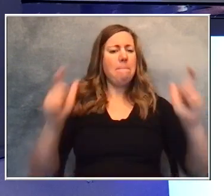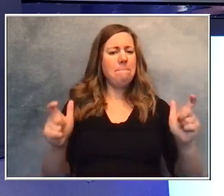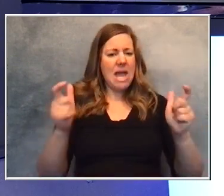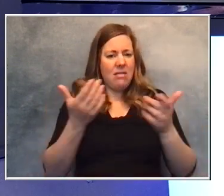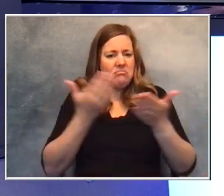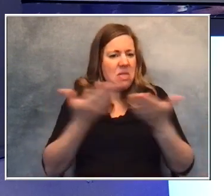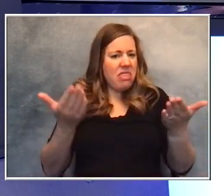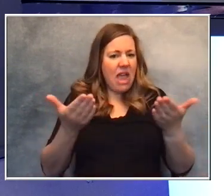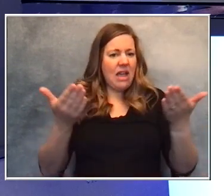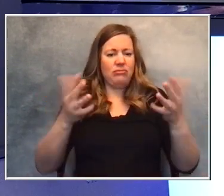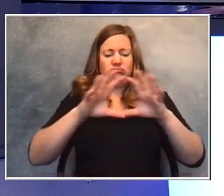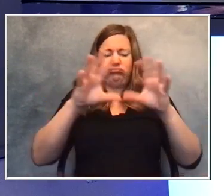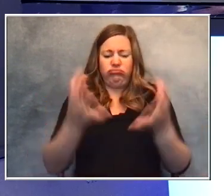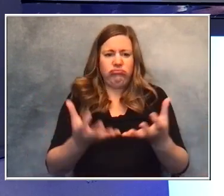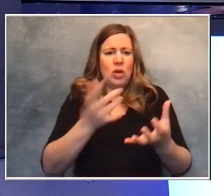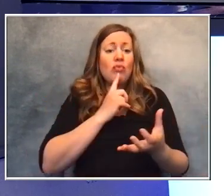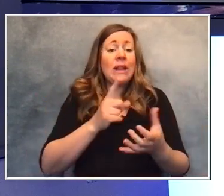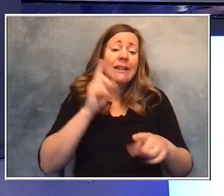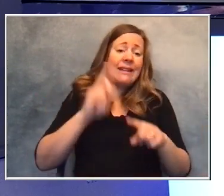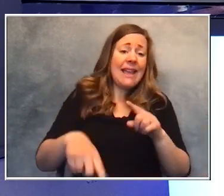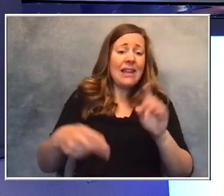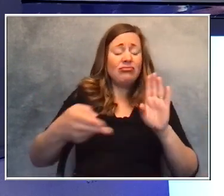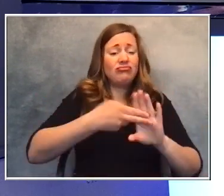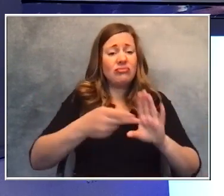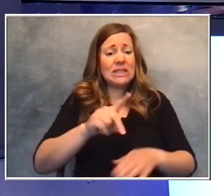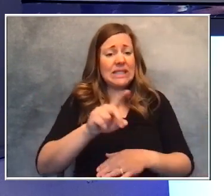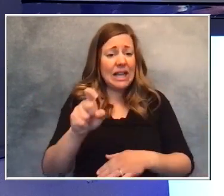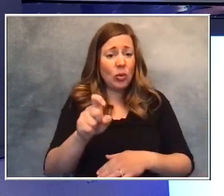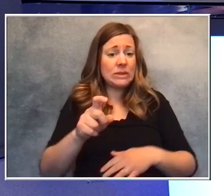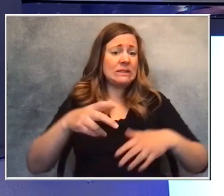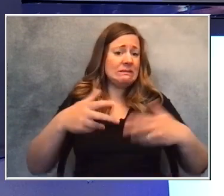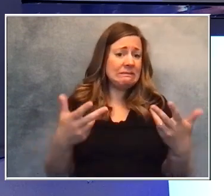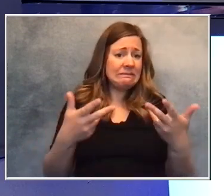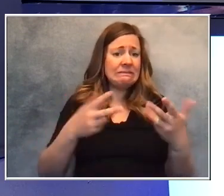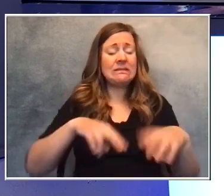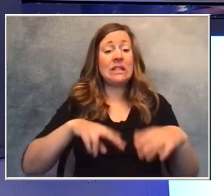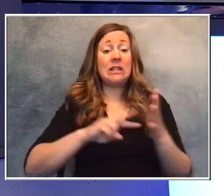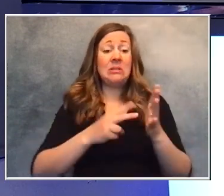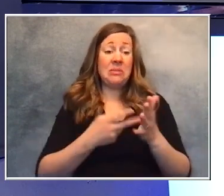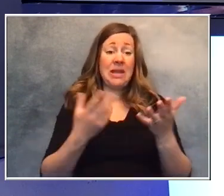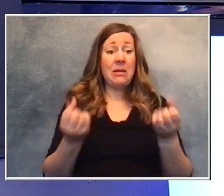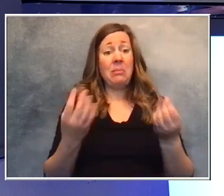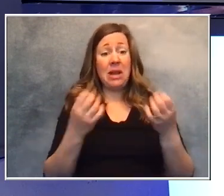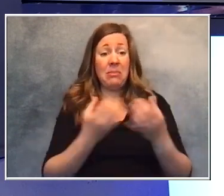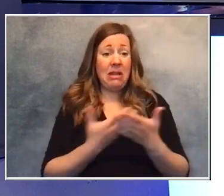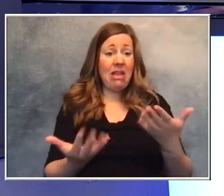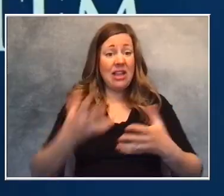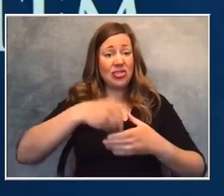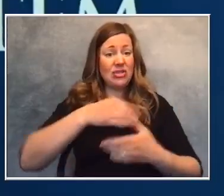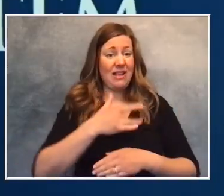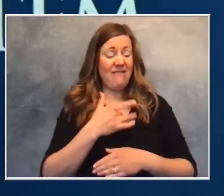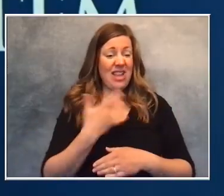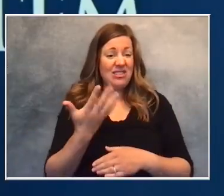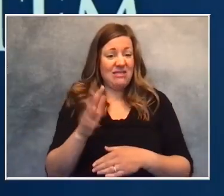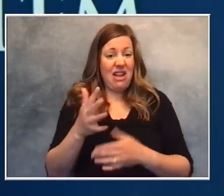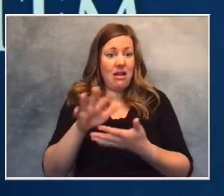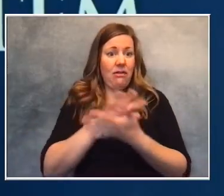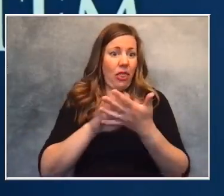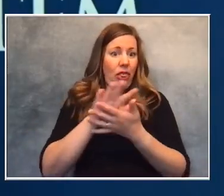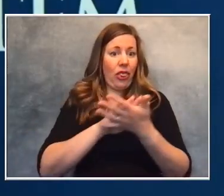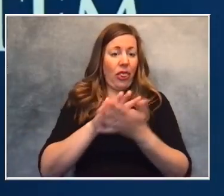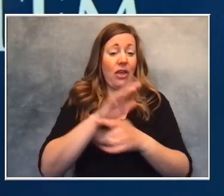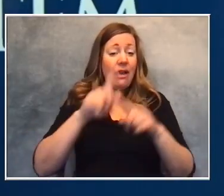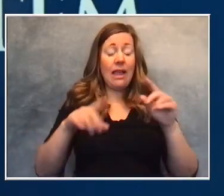when we can't really give you a diagnosis, we call it a syndrome. And that gives us the ability to lump a lot of stuff into it. And it feels like right now we've lumped a lot of things into long